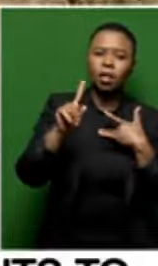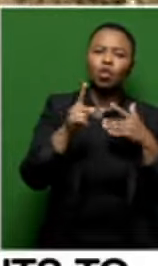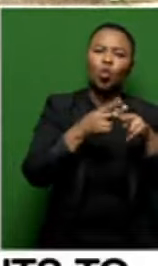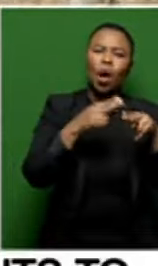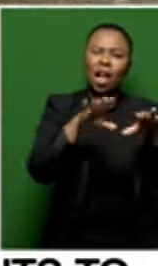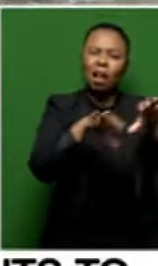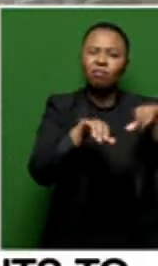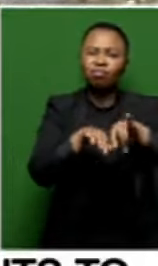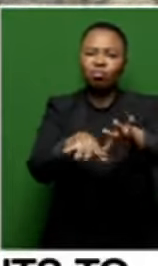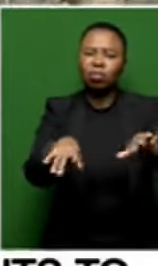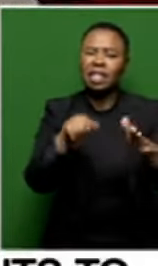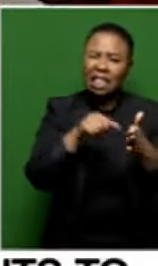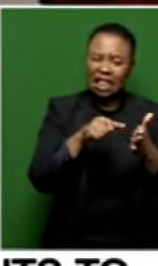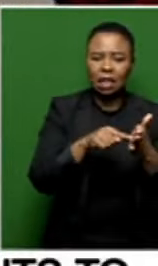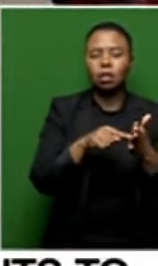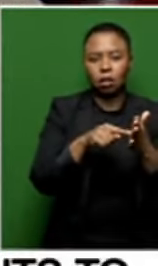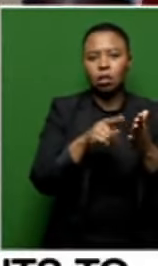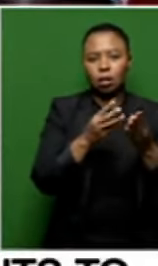crisis that is yet to be tackled.